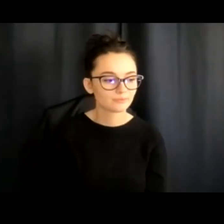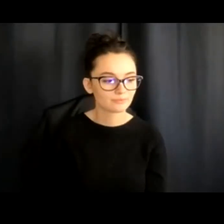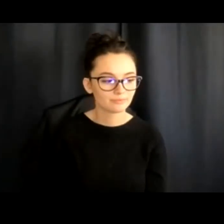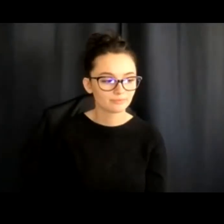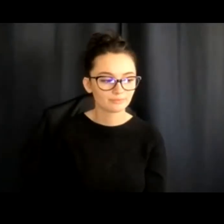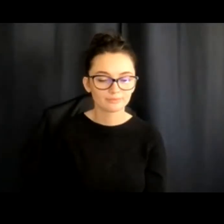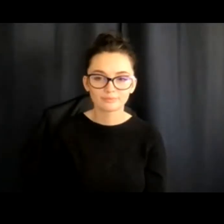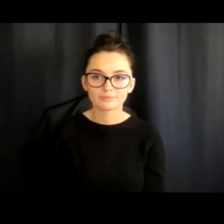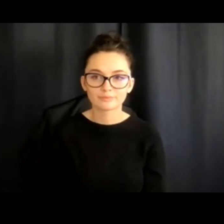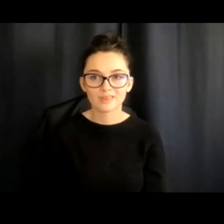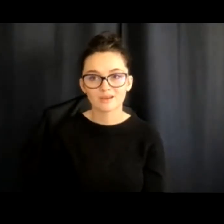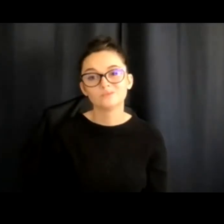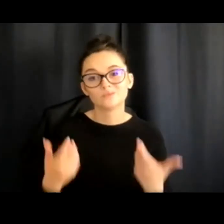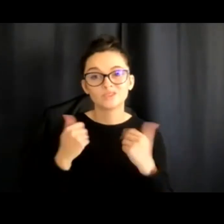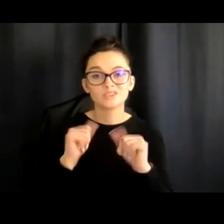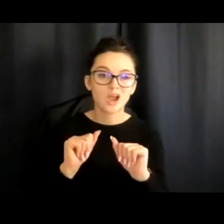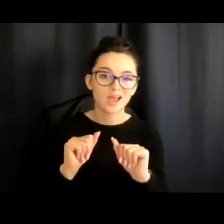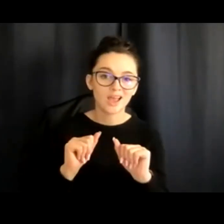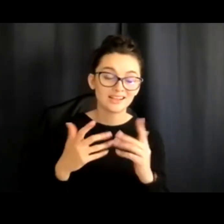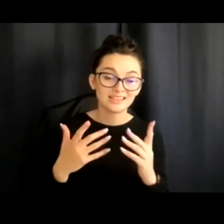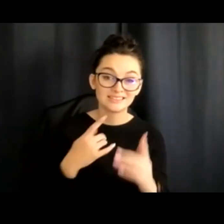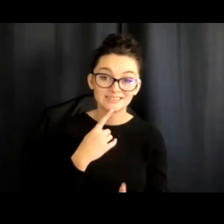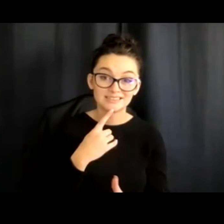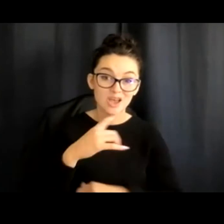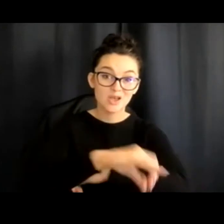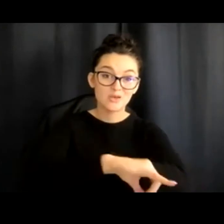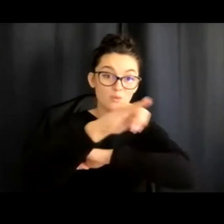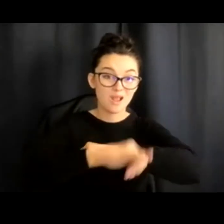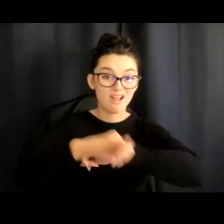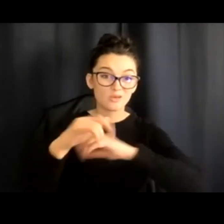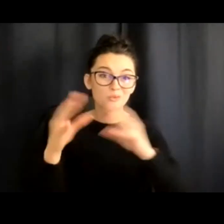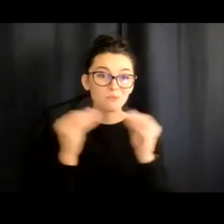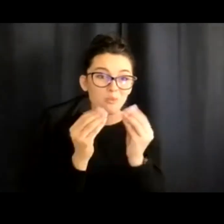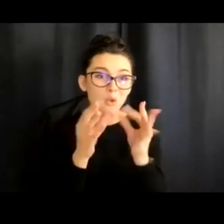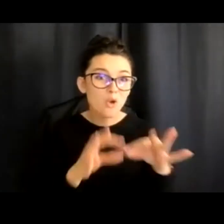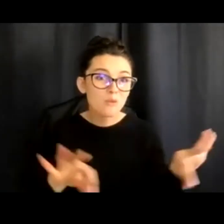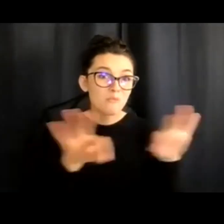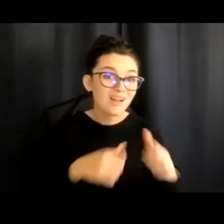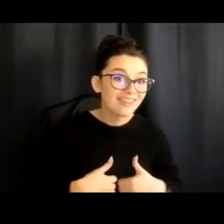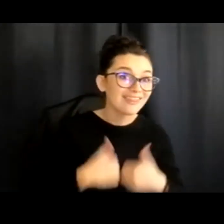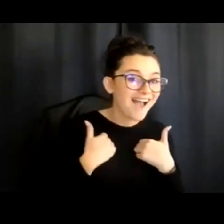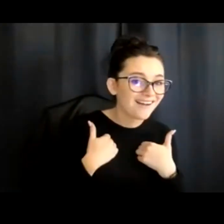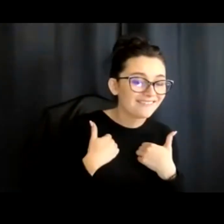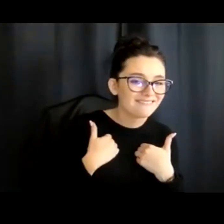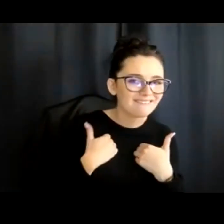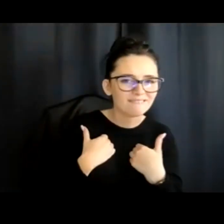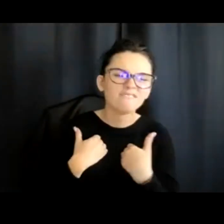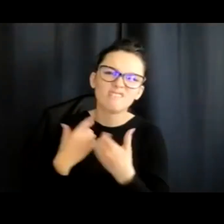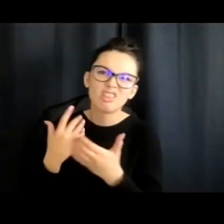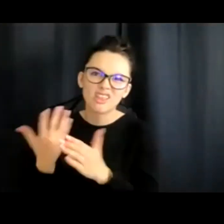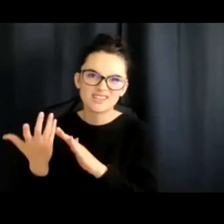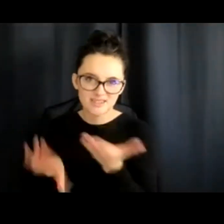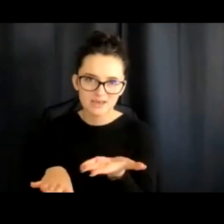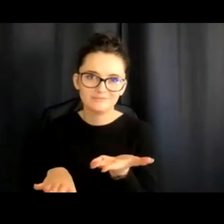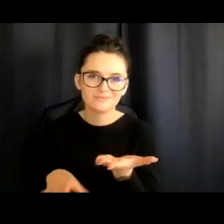trying to say that whales are more important alive than they are dead. So we're trying to prevent